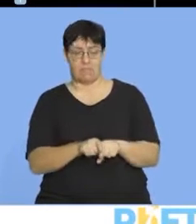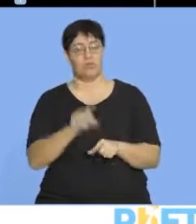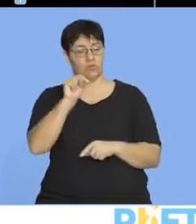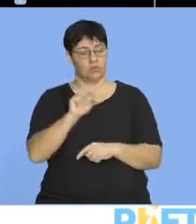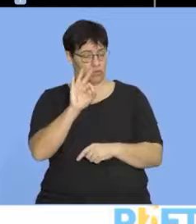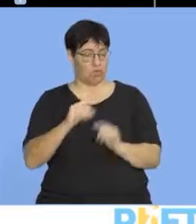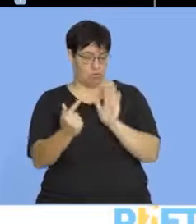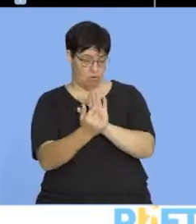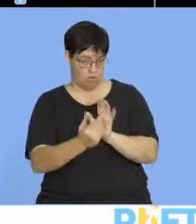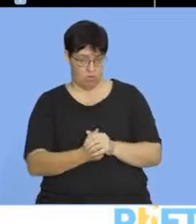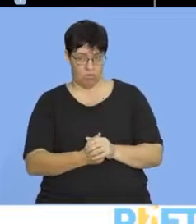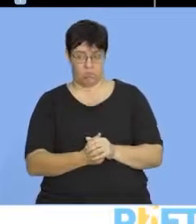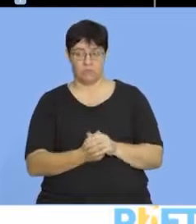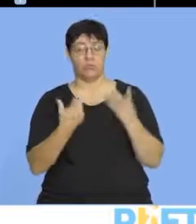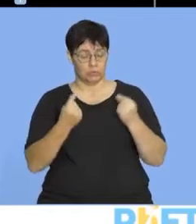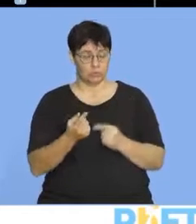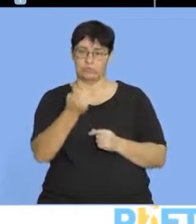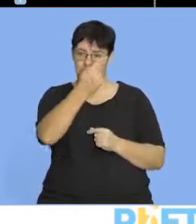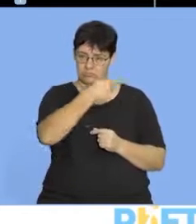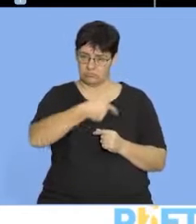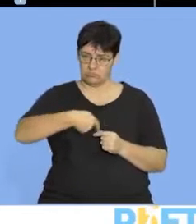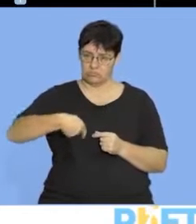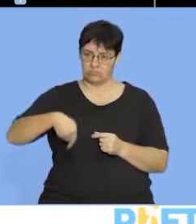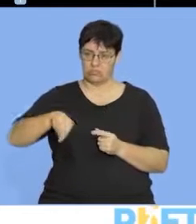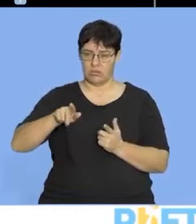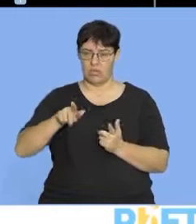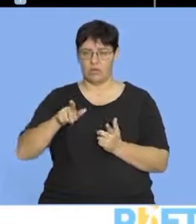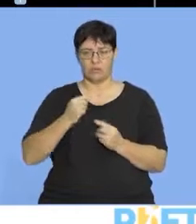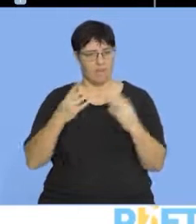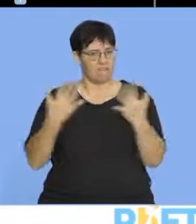law. When I do that, oh look, it